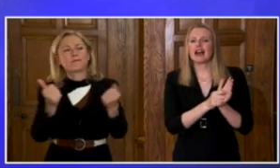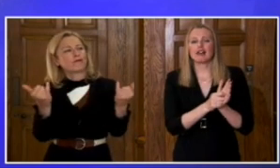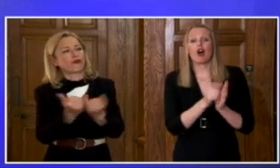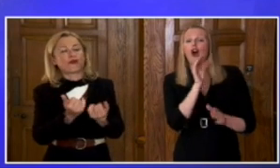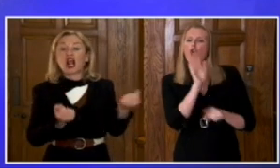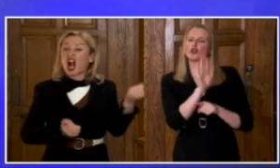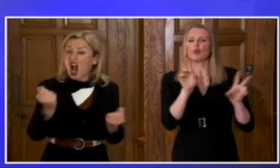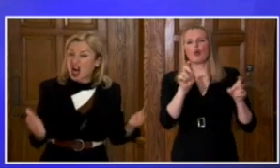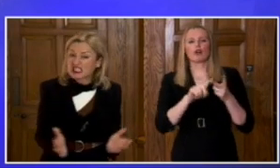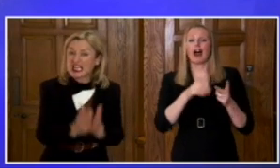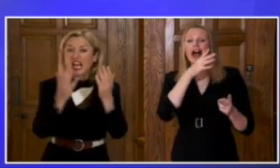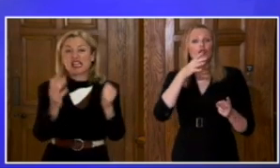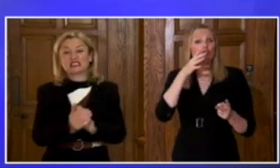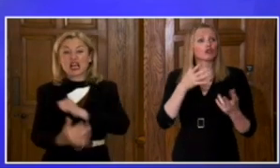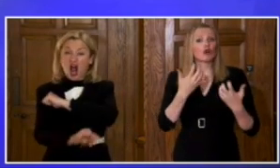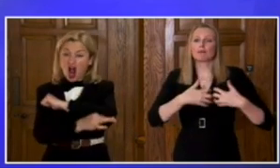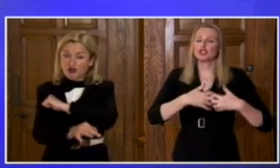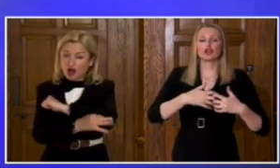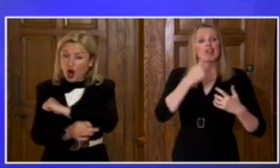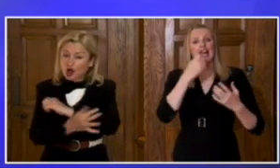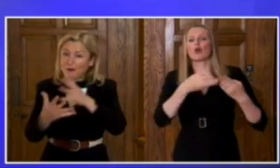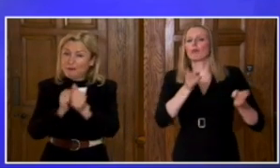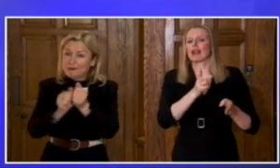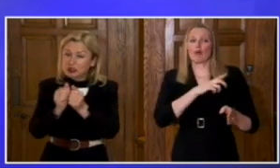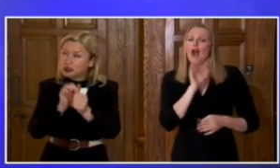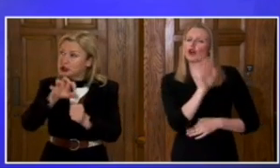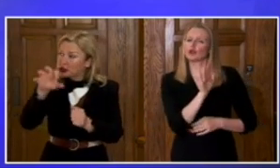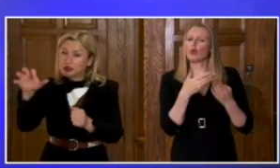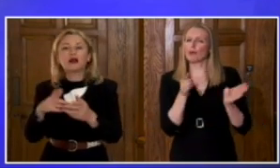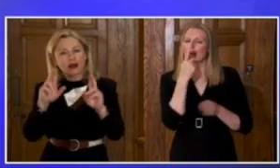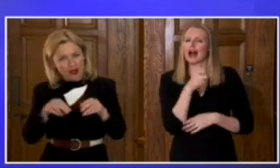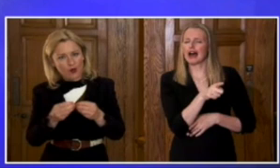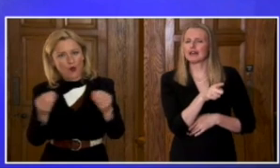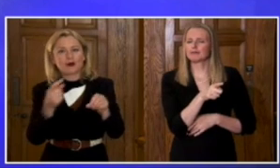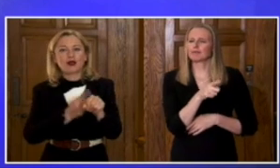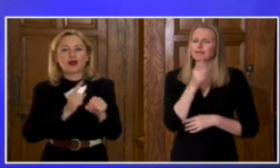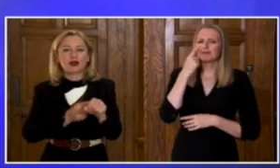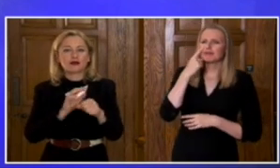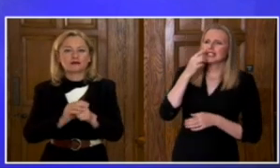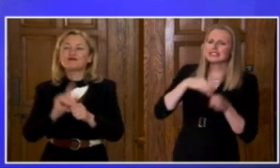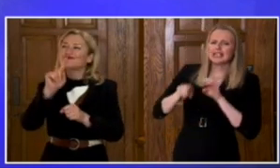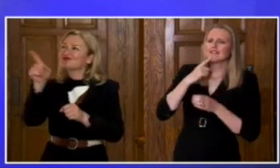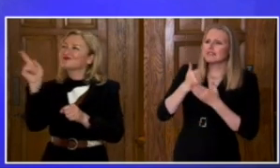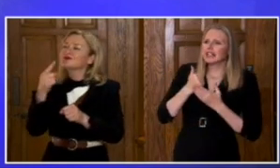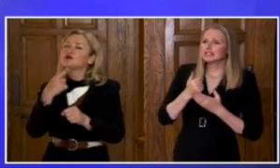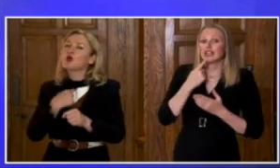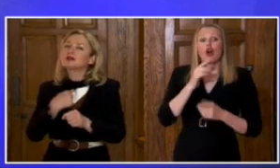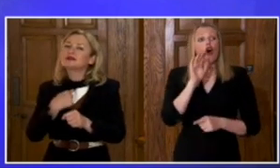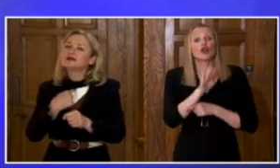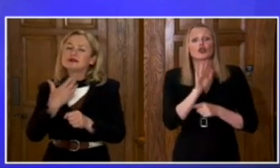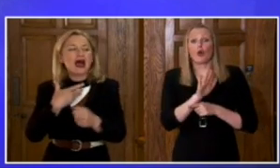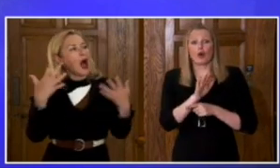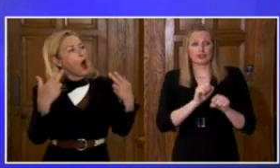as well as agricultural and other large machinery, to reopen. The expert scientific advice is that the risk of the virus spreading